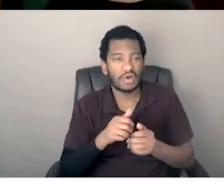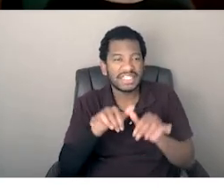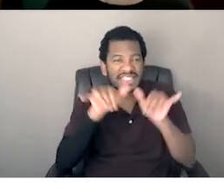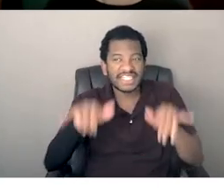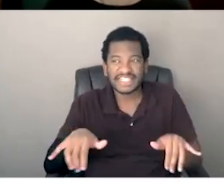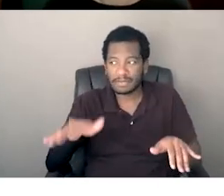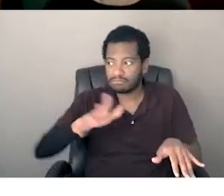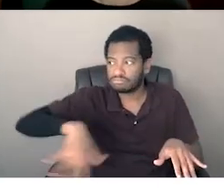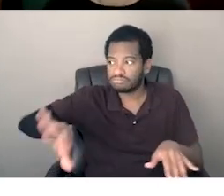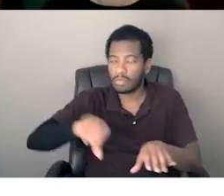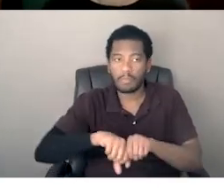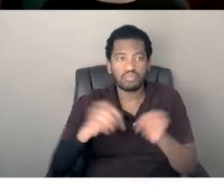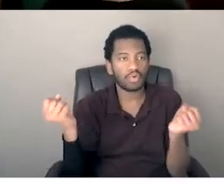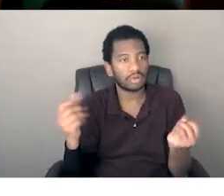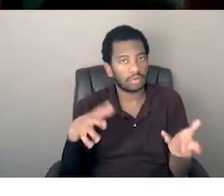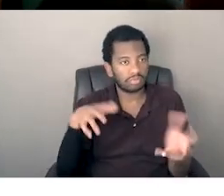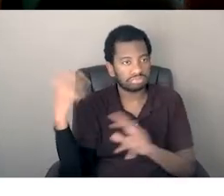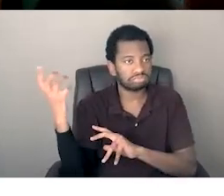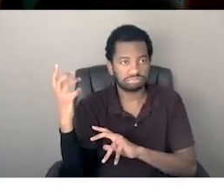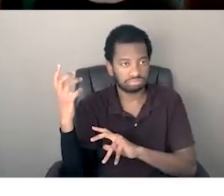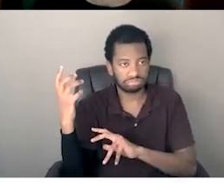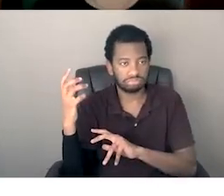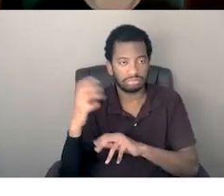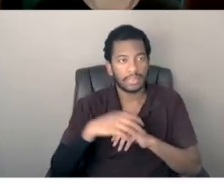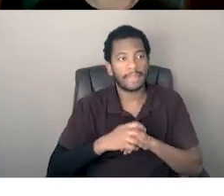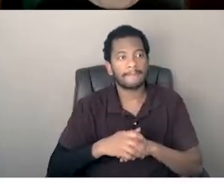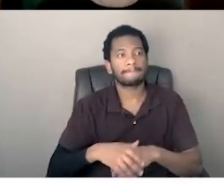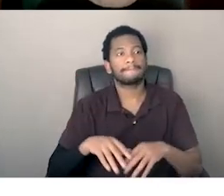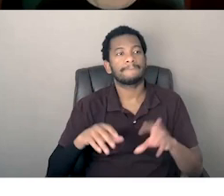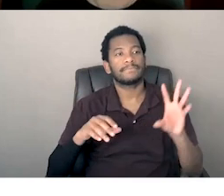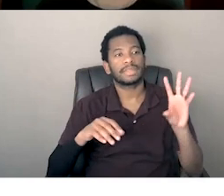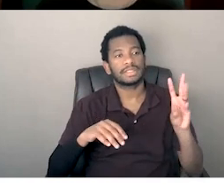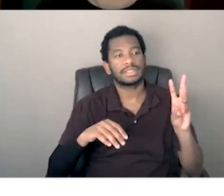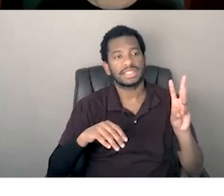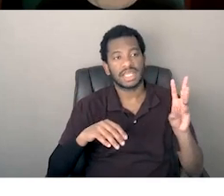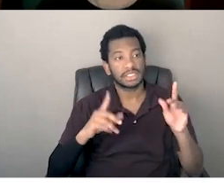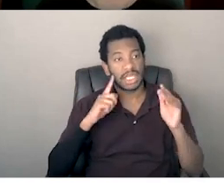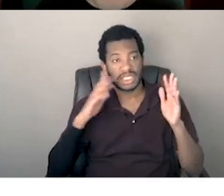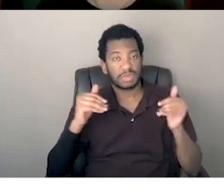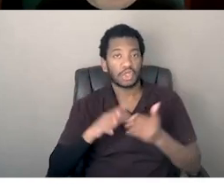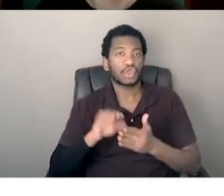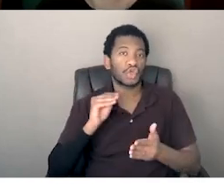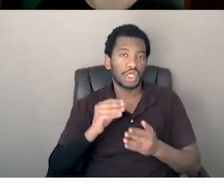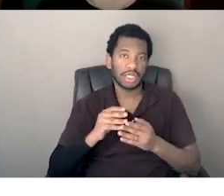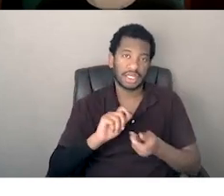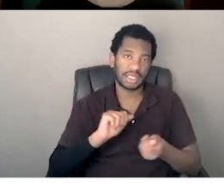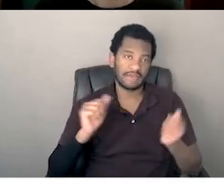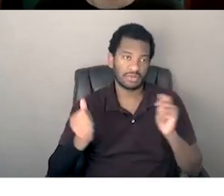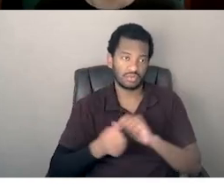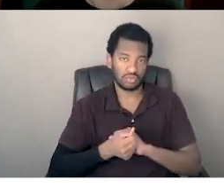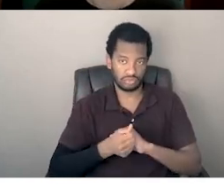Principle 6, expect learning and evolution. This is a new way of doing things, and it is going to